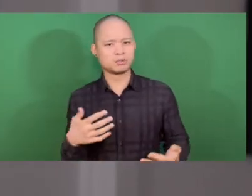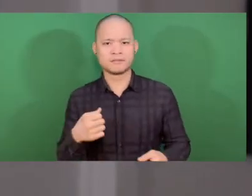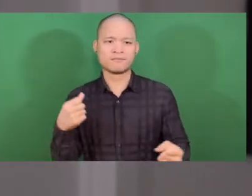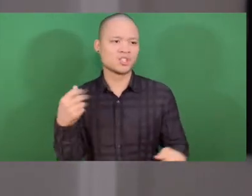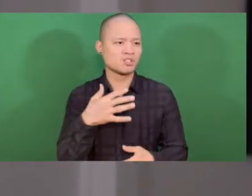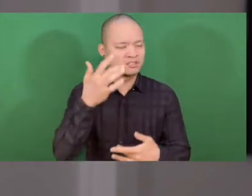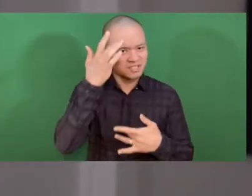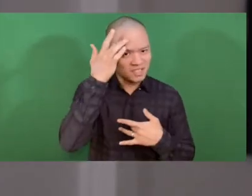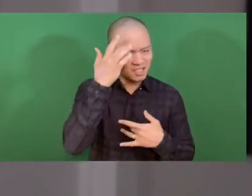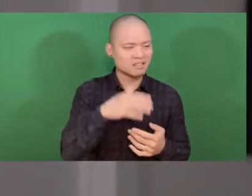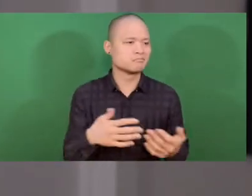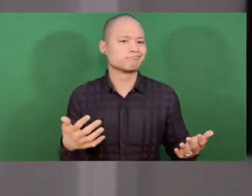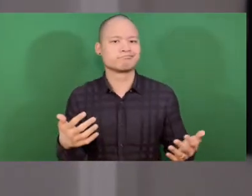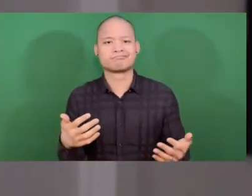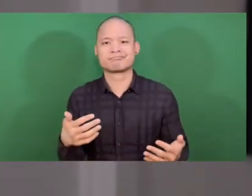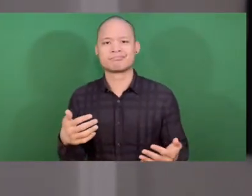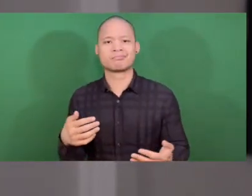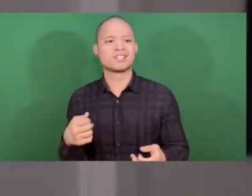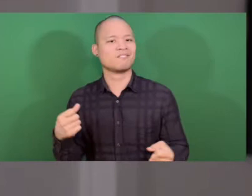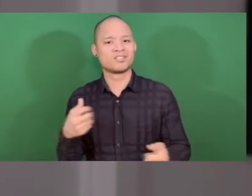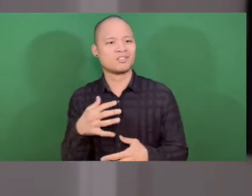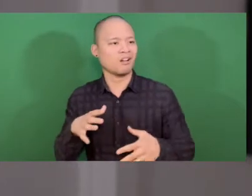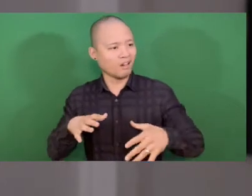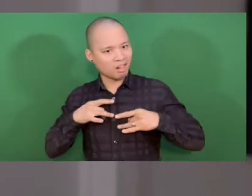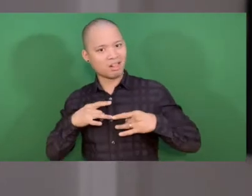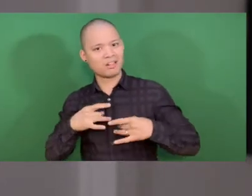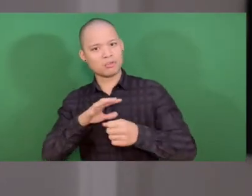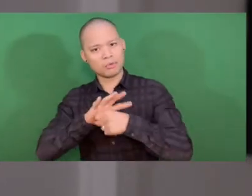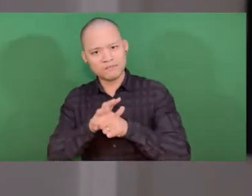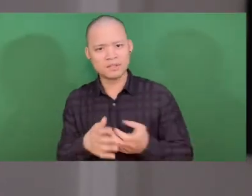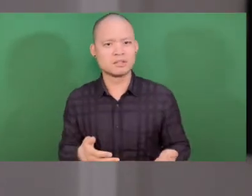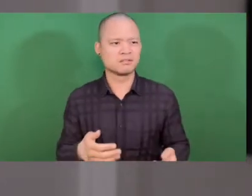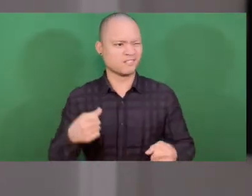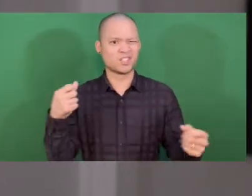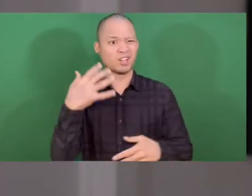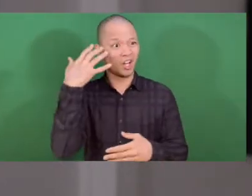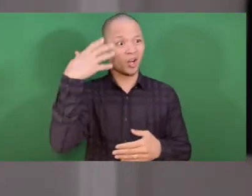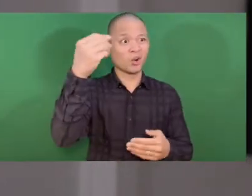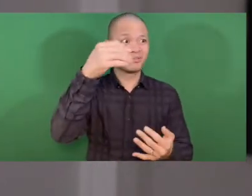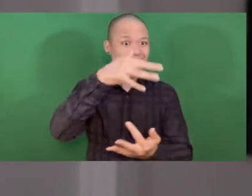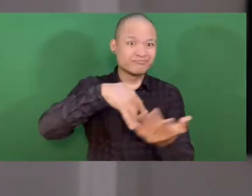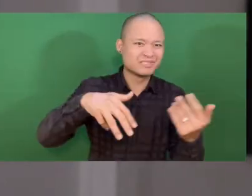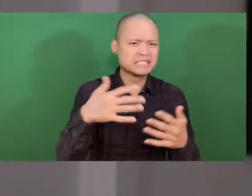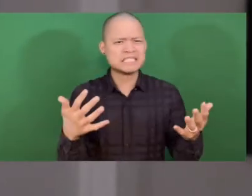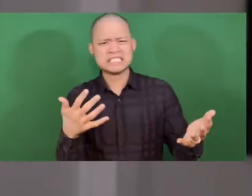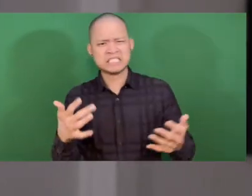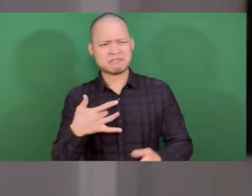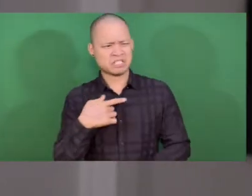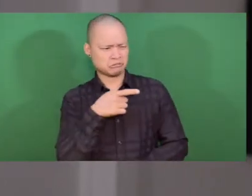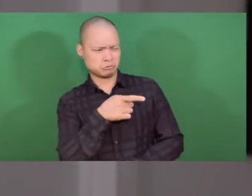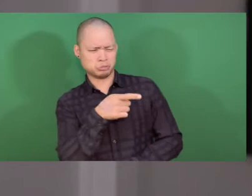of getting sick, being afraid of getting COVID, being afraid of being in public. I wondered if you had, because you're probably a high risk